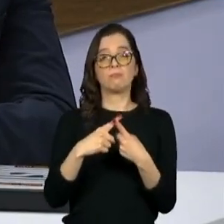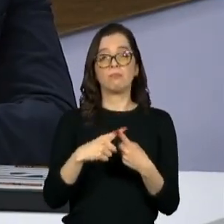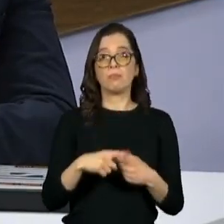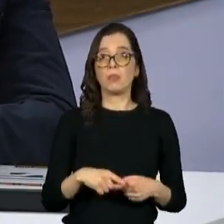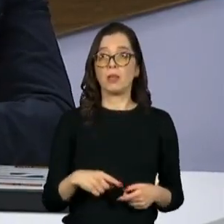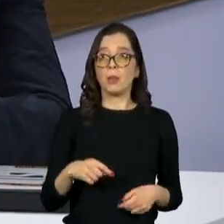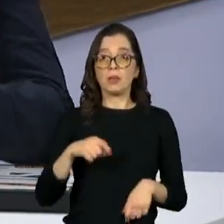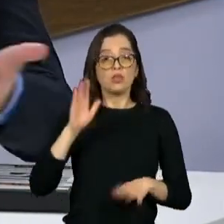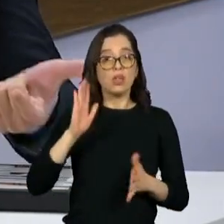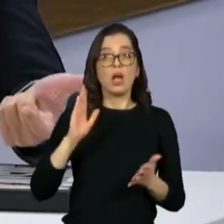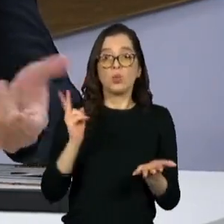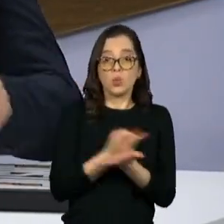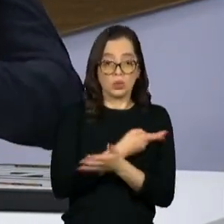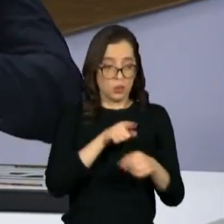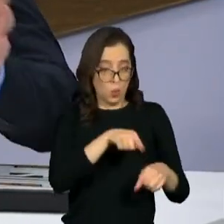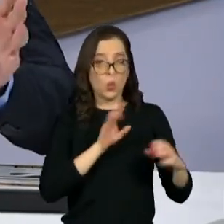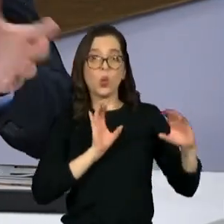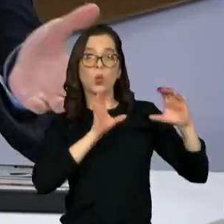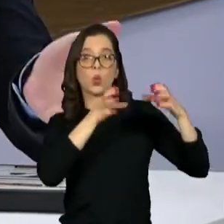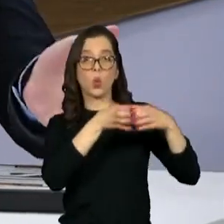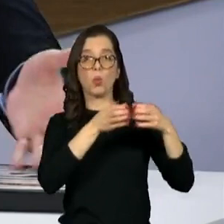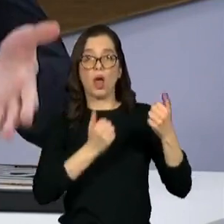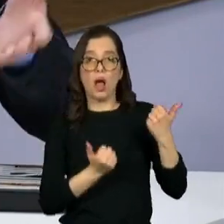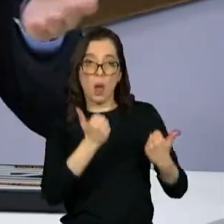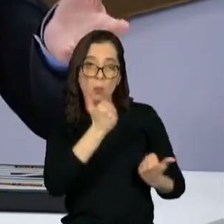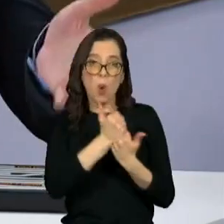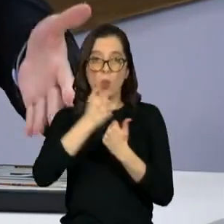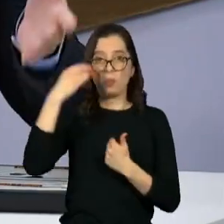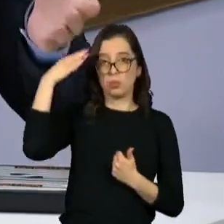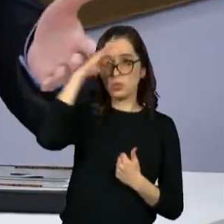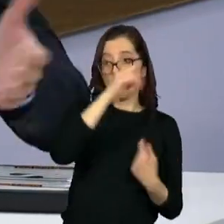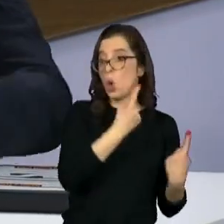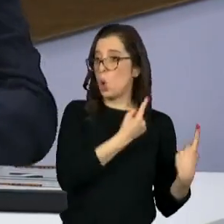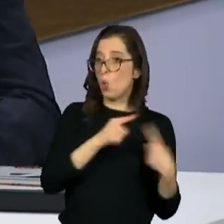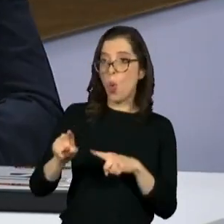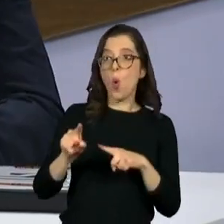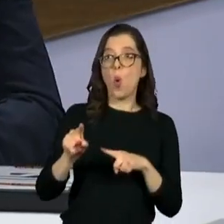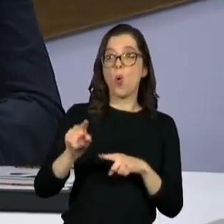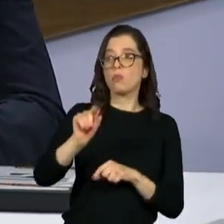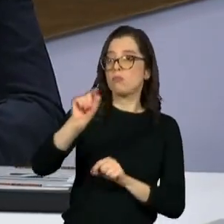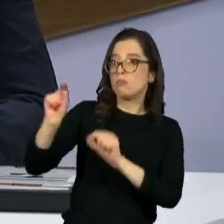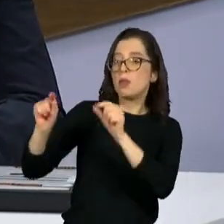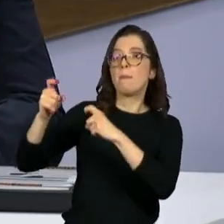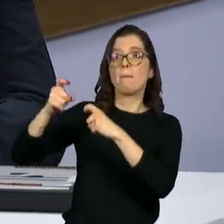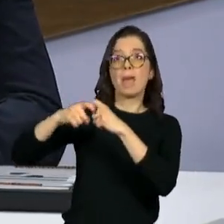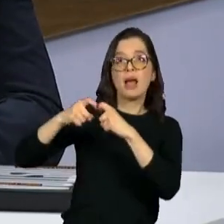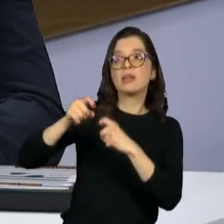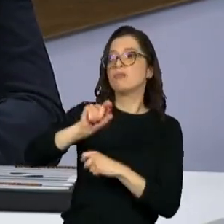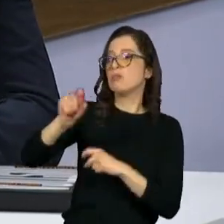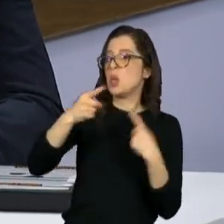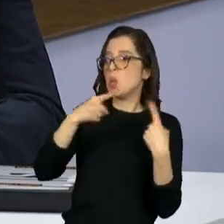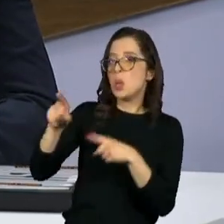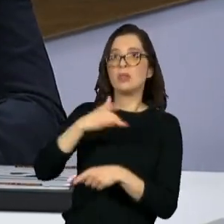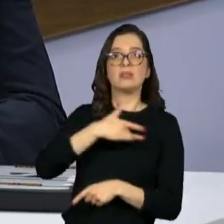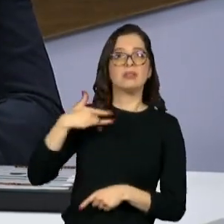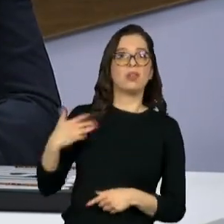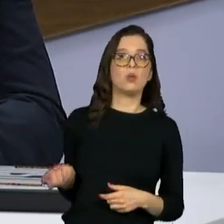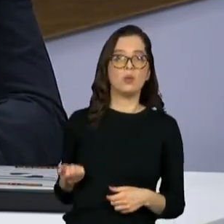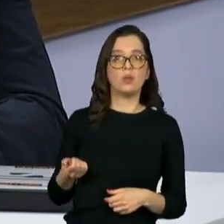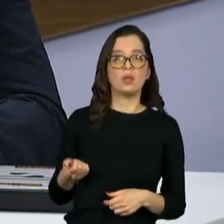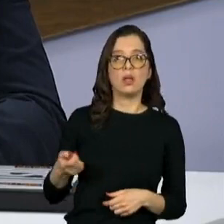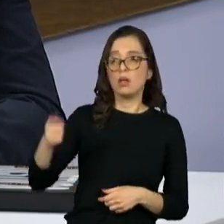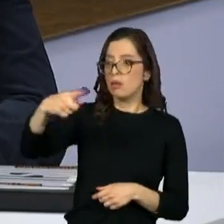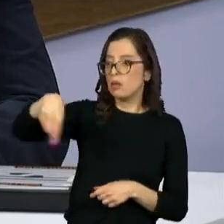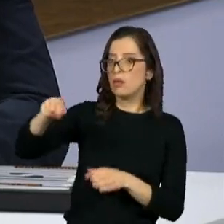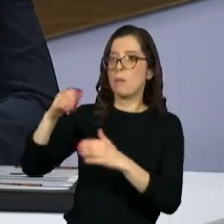frontalmente contra as instruções dessa elite de médicos e da saúde. O senhor acredita que